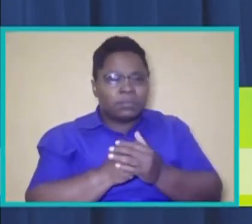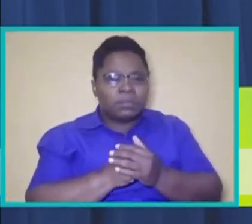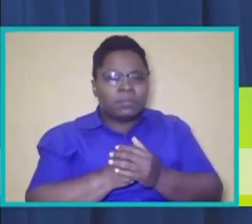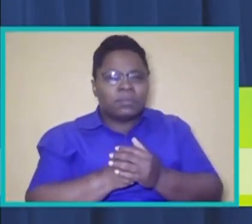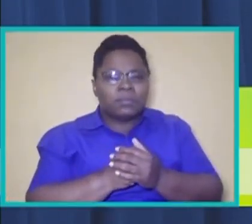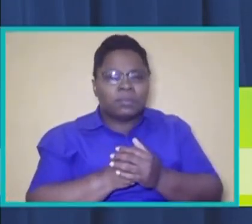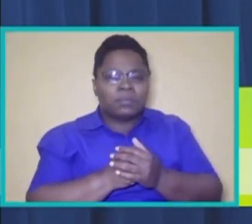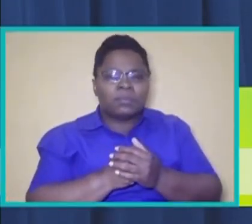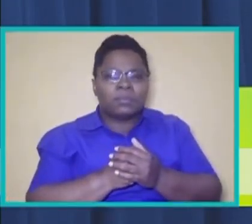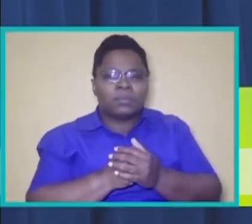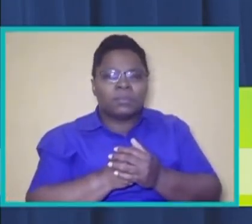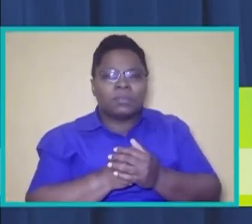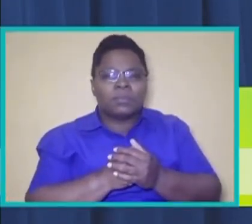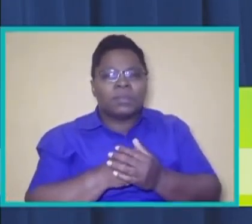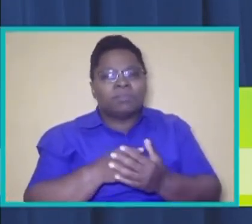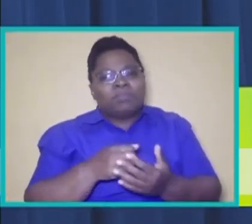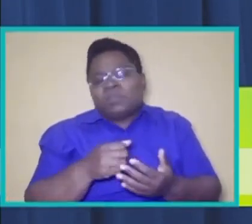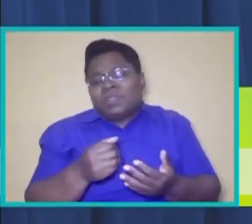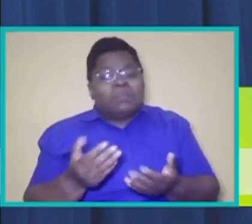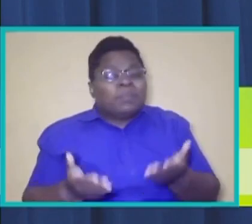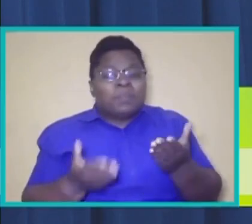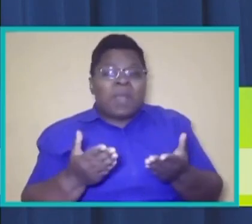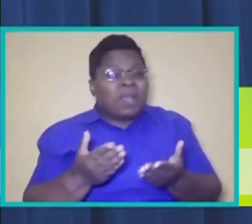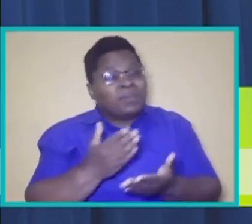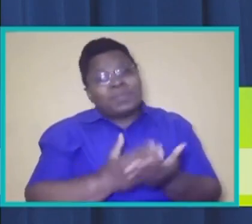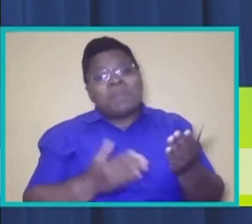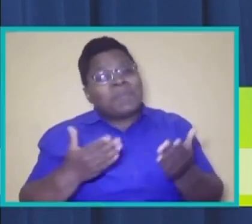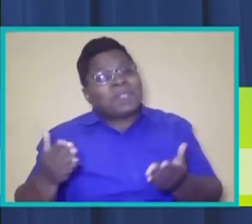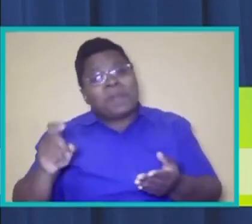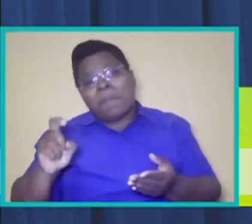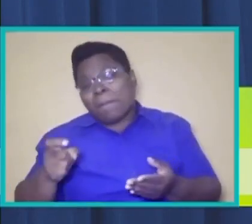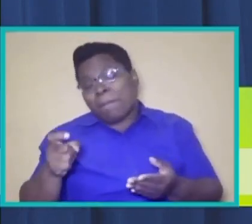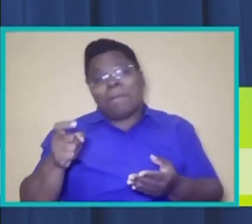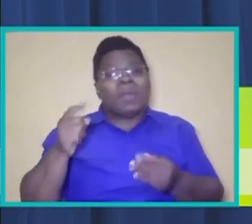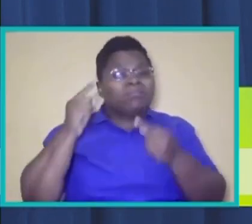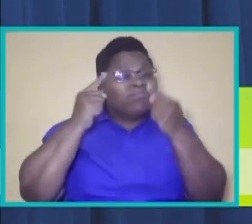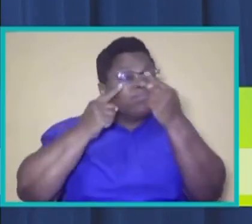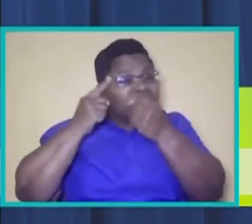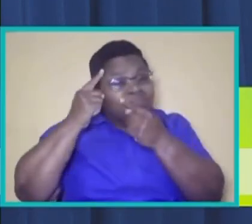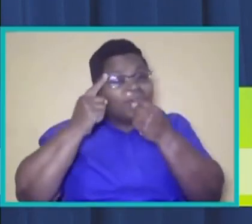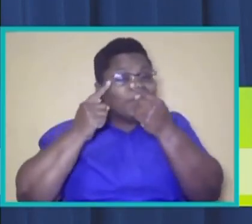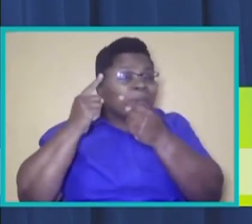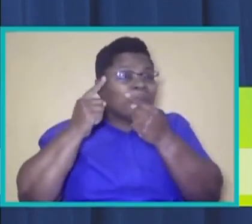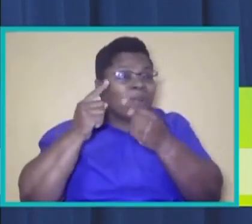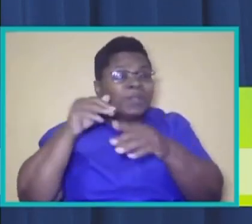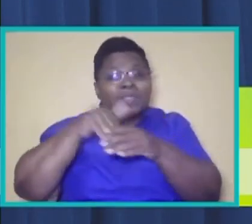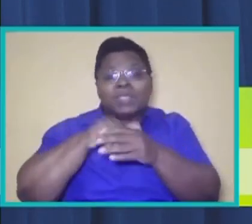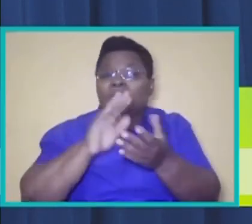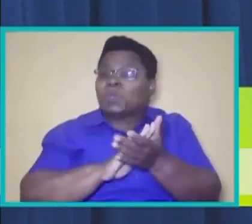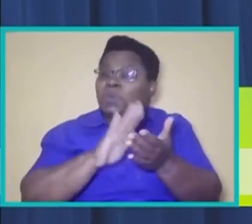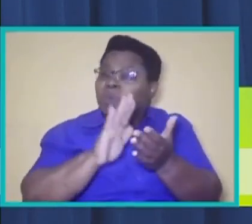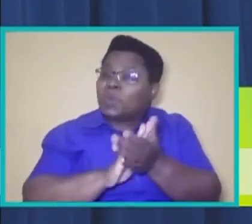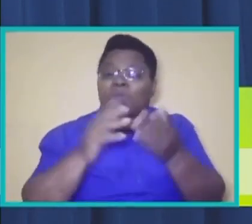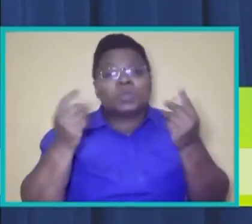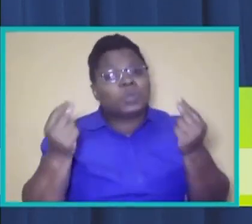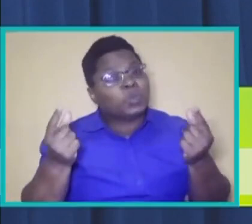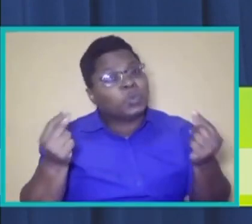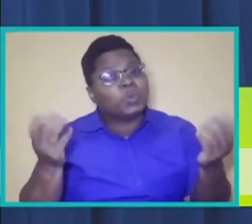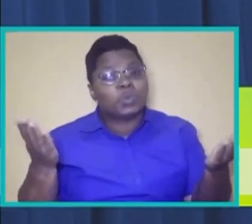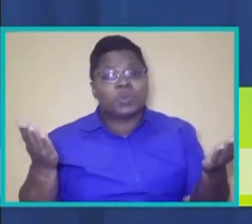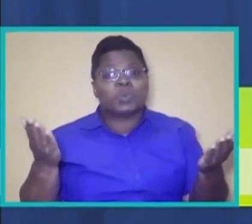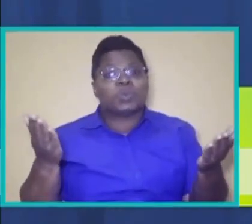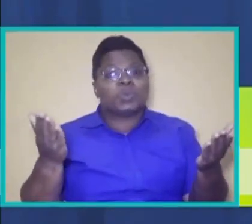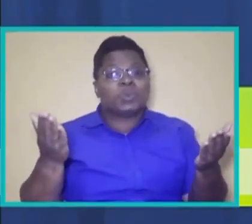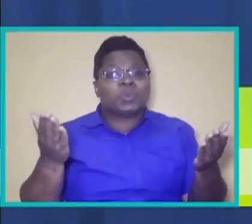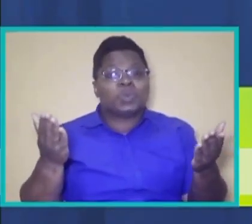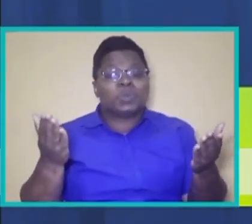done. In other words, we need to start looking outside of the box on what is a routine practice in many of our schools. And I